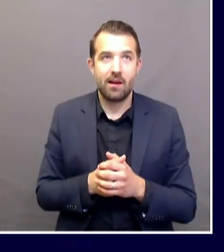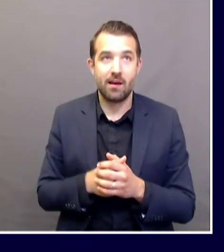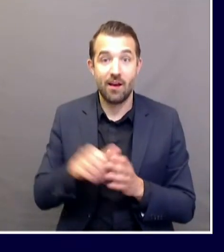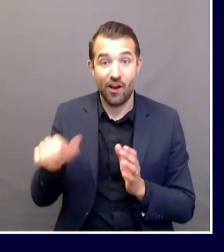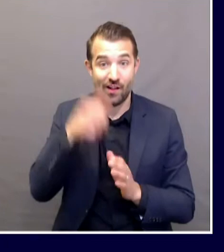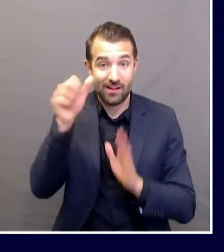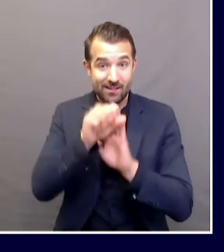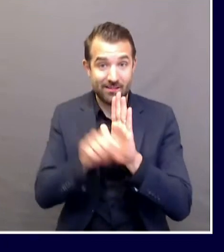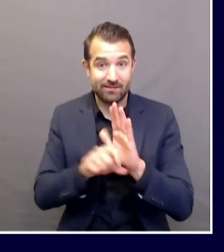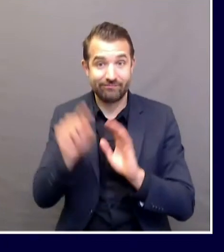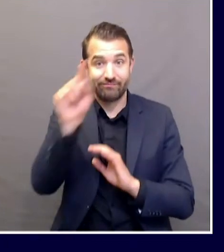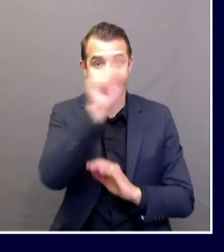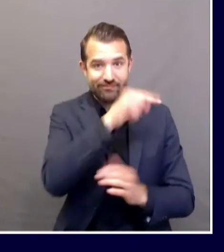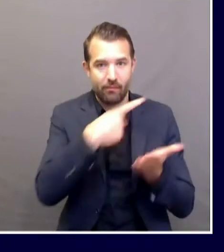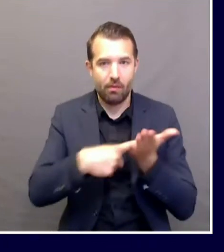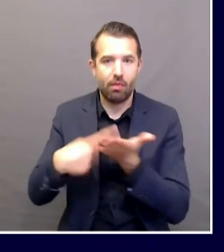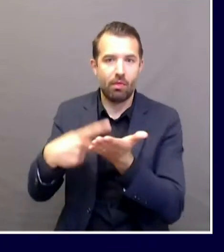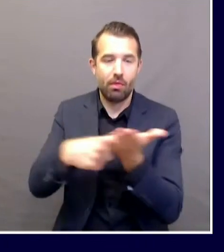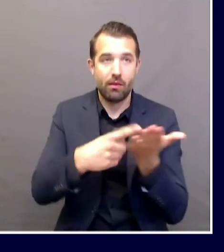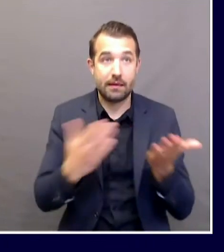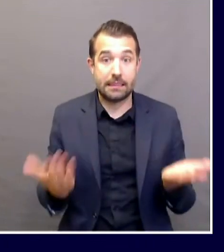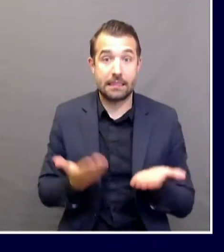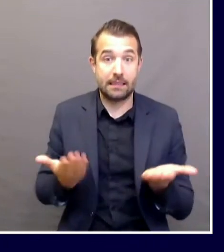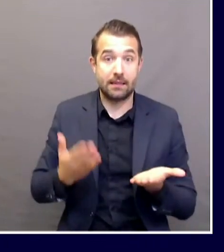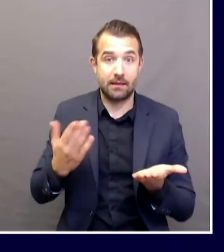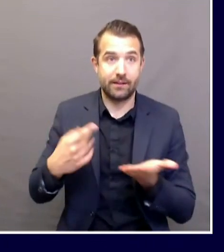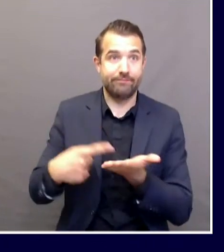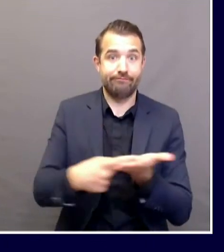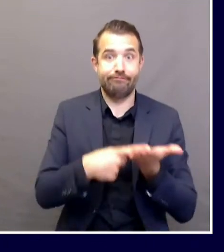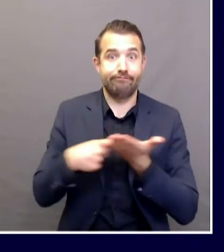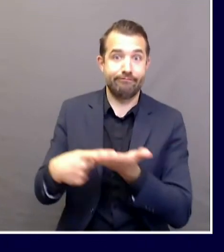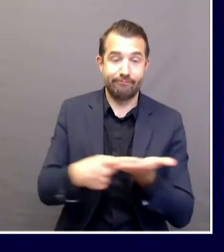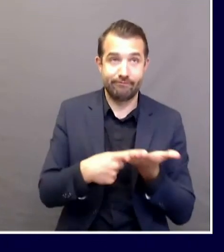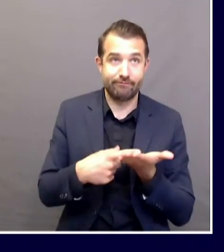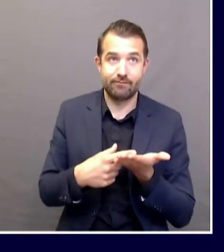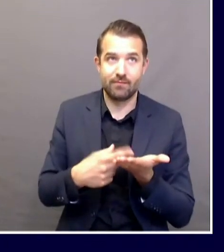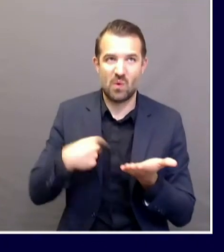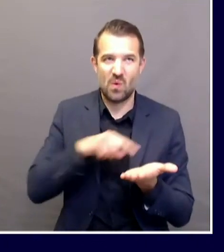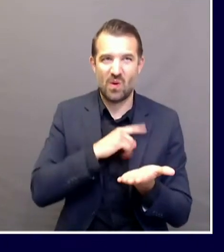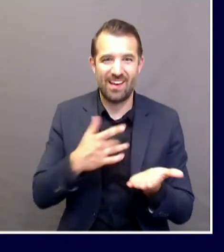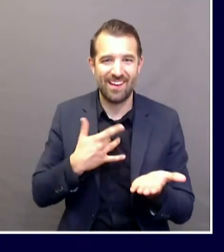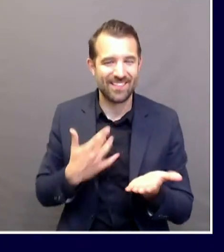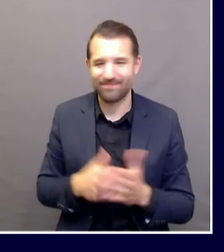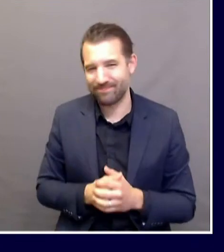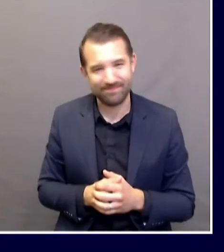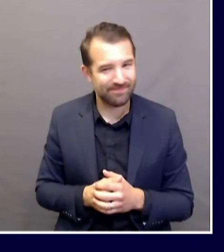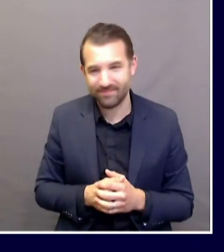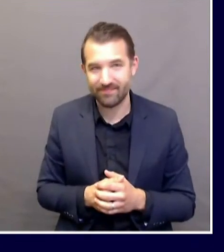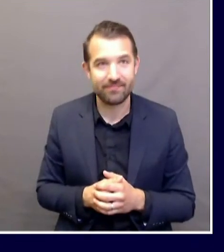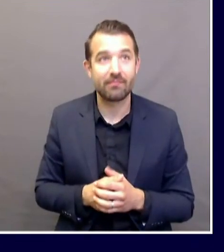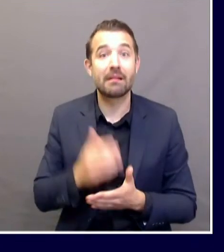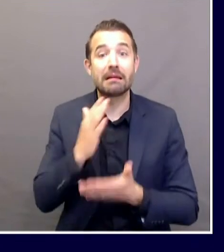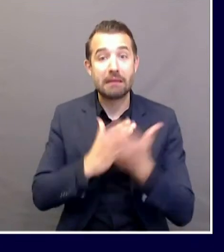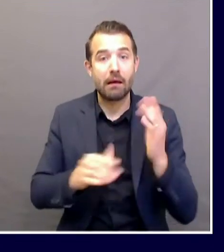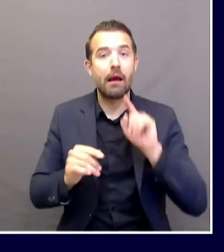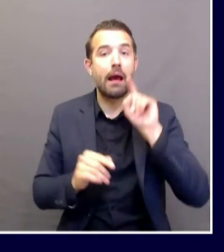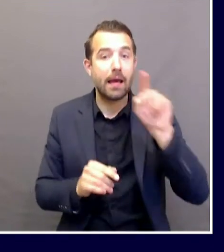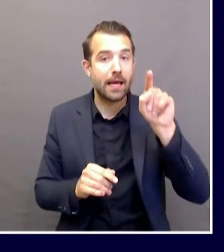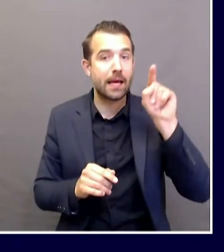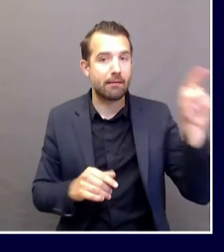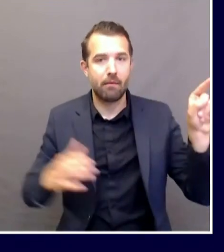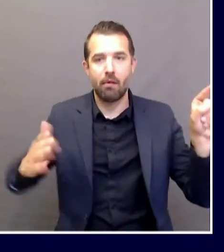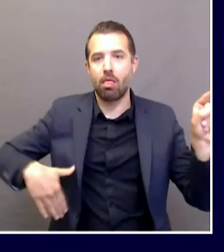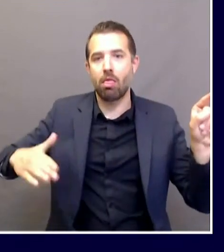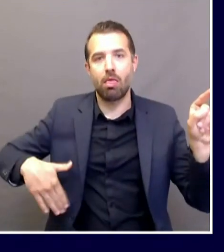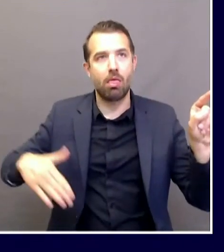Maine. There have been, in some instances, some spots that have not booked out all of their vaccine appointments, but we're